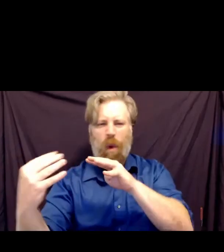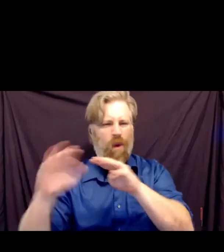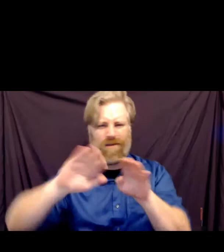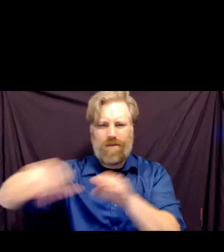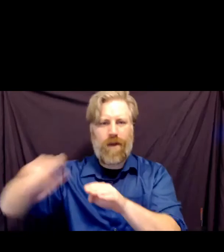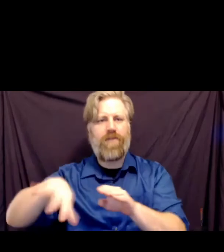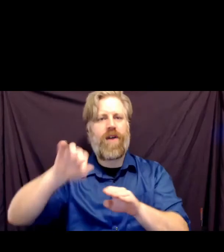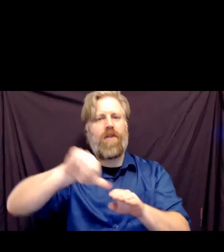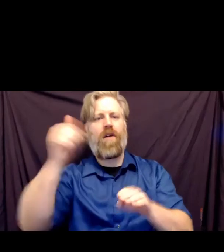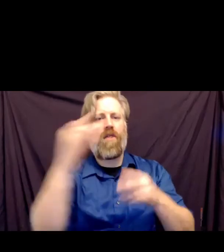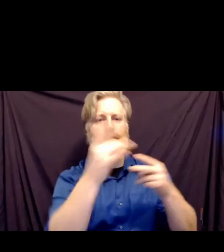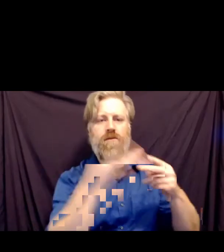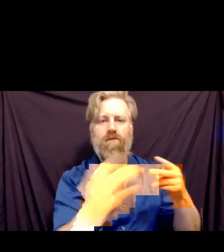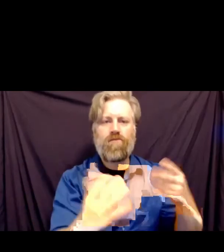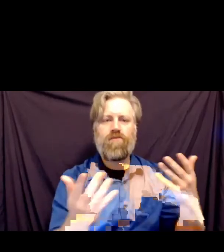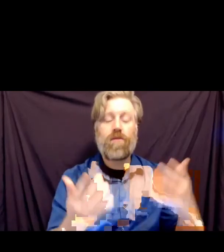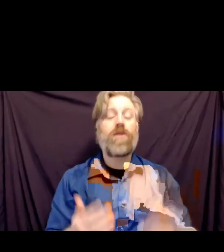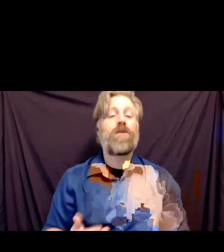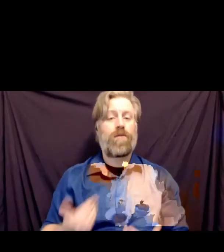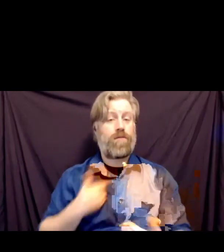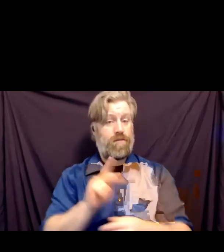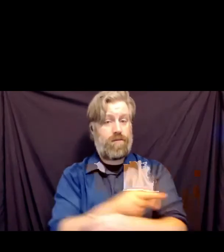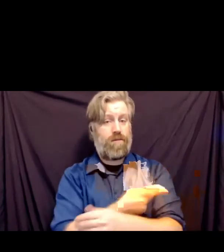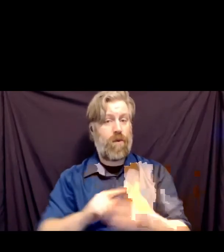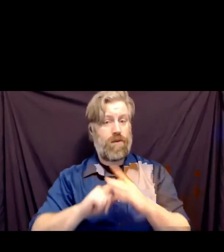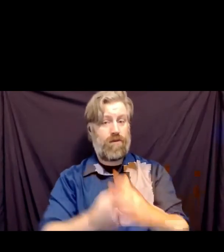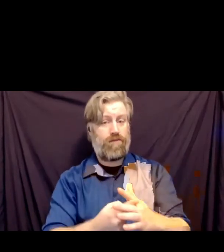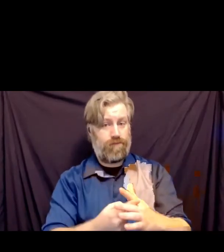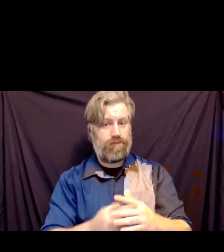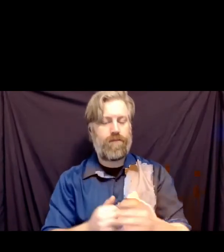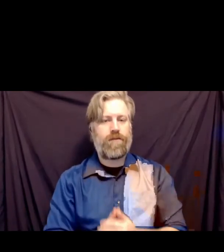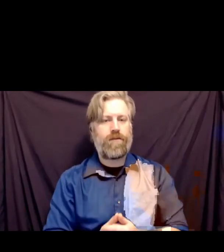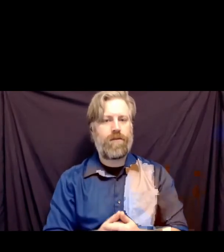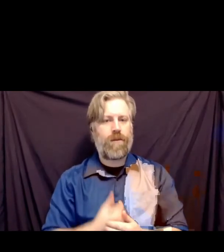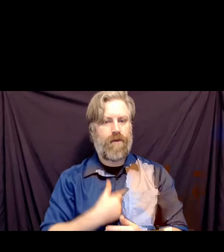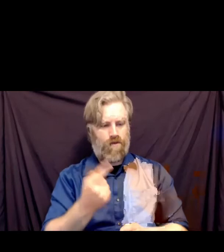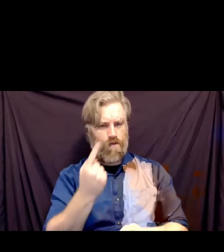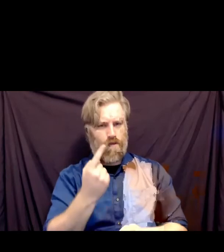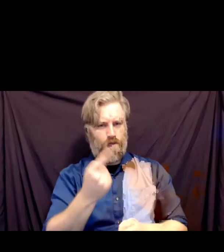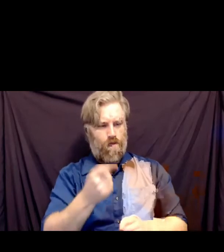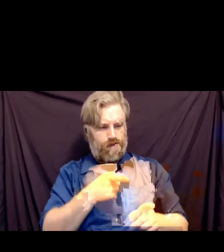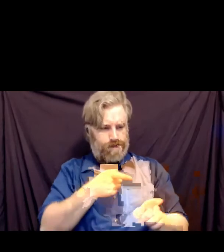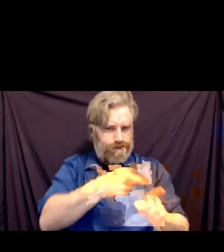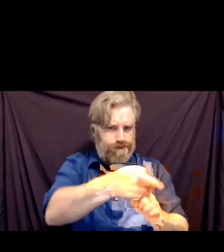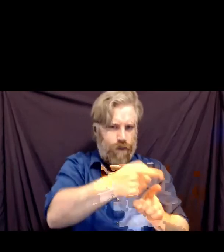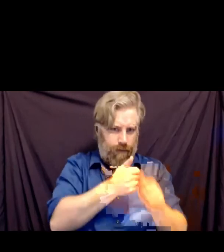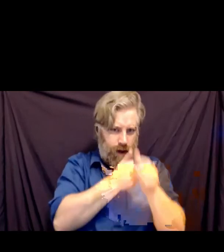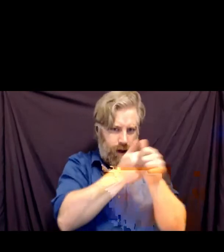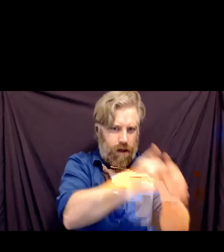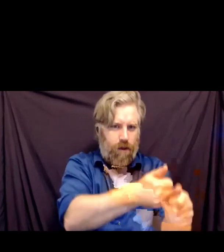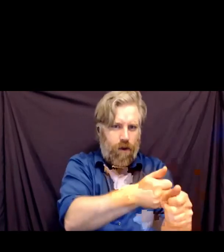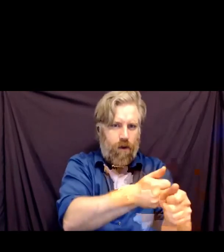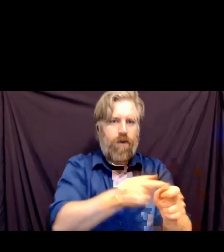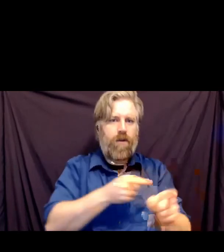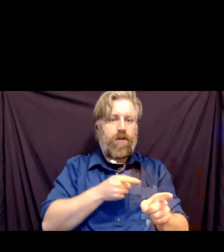But this poem goes like this. There's a thread you follow. It goes among things that change, but it